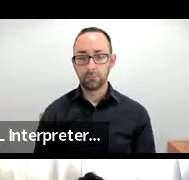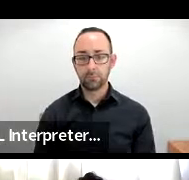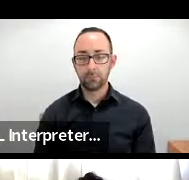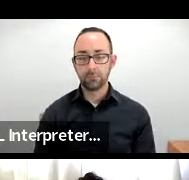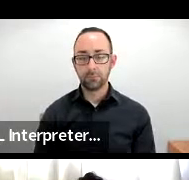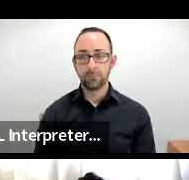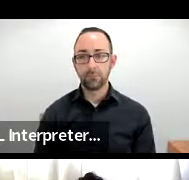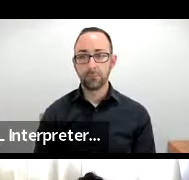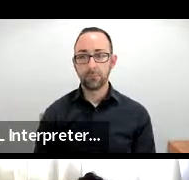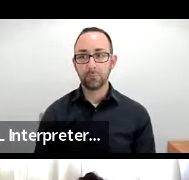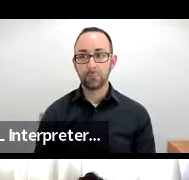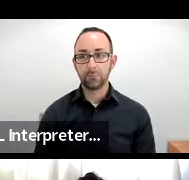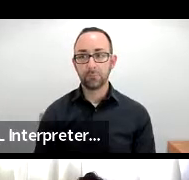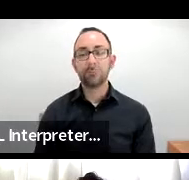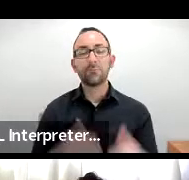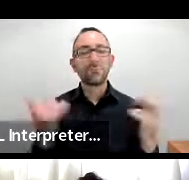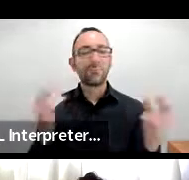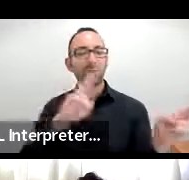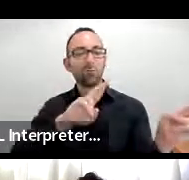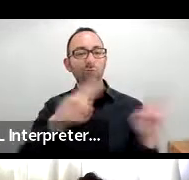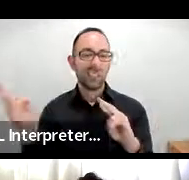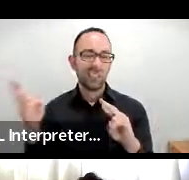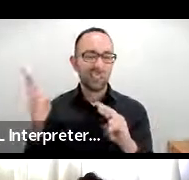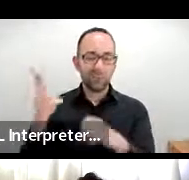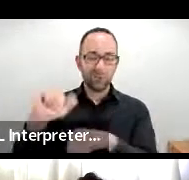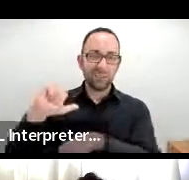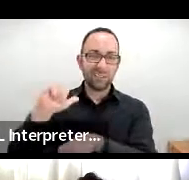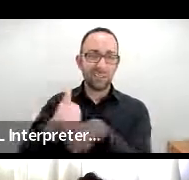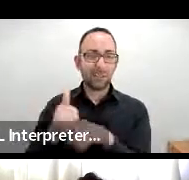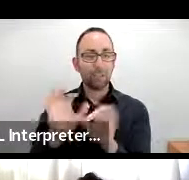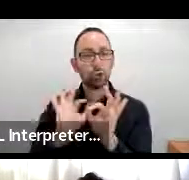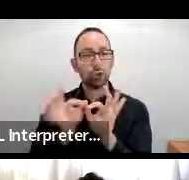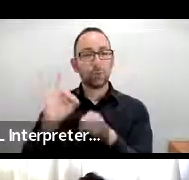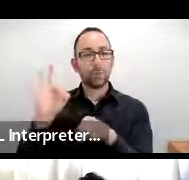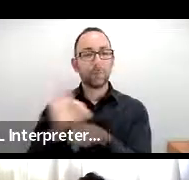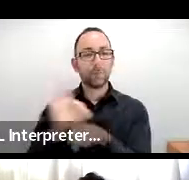la interpretación. We're ready to activate the function.